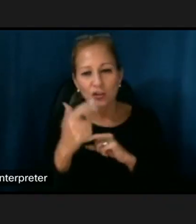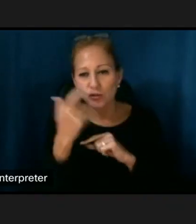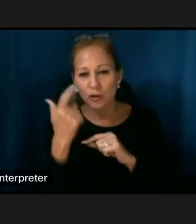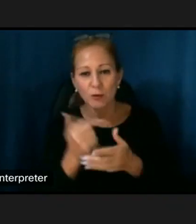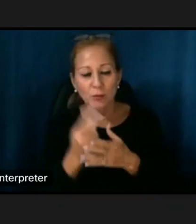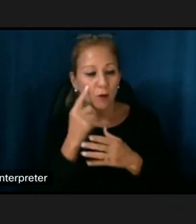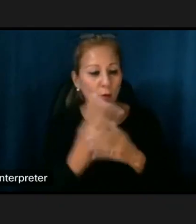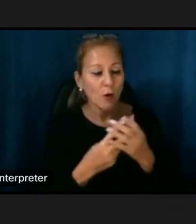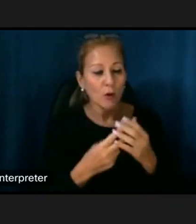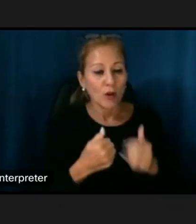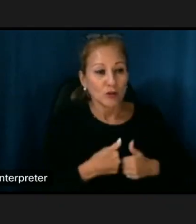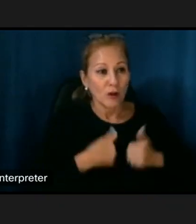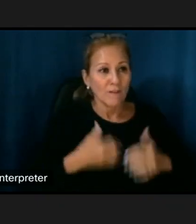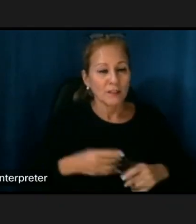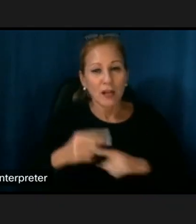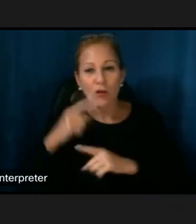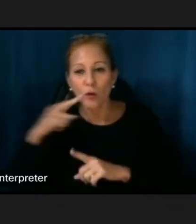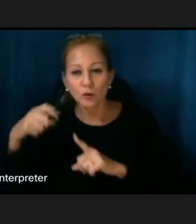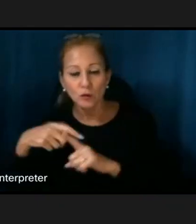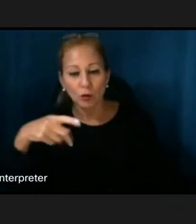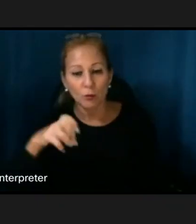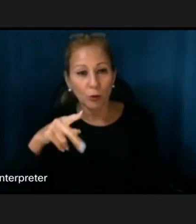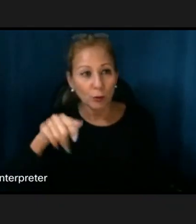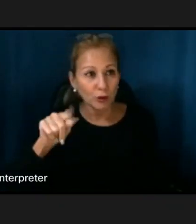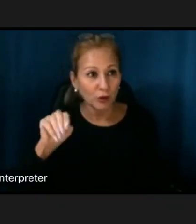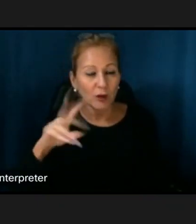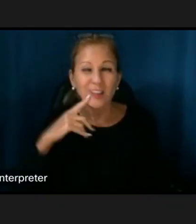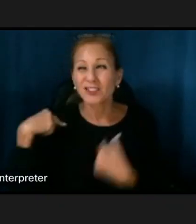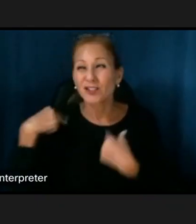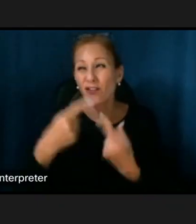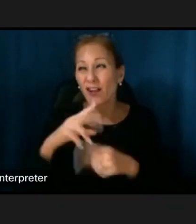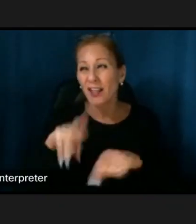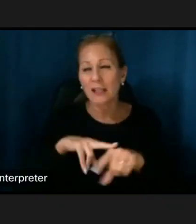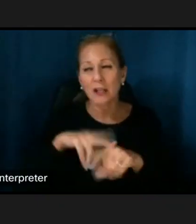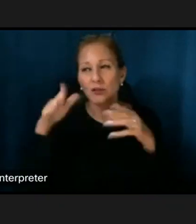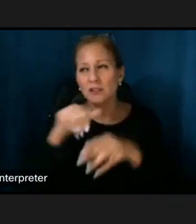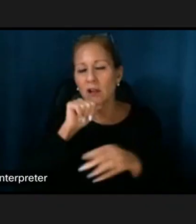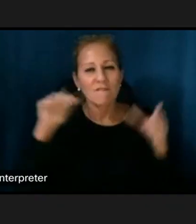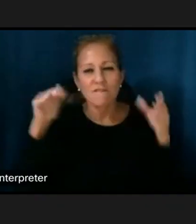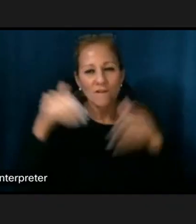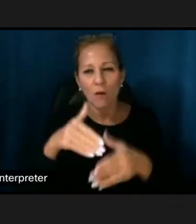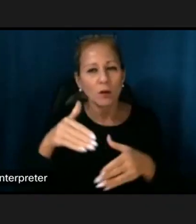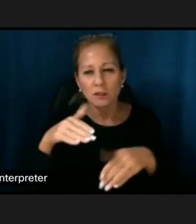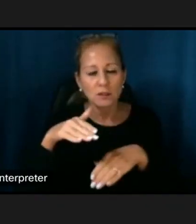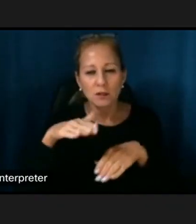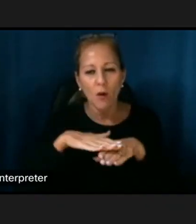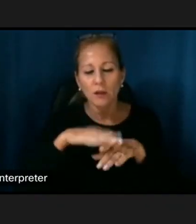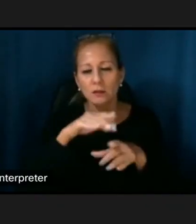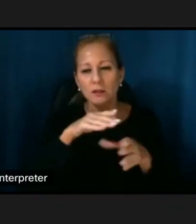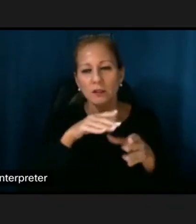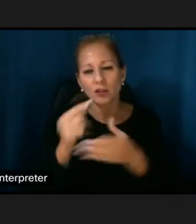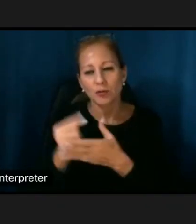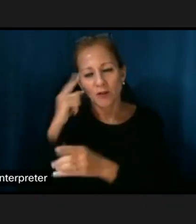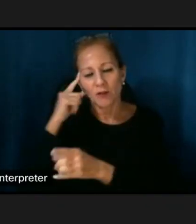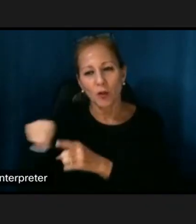survivors and perpetrator. So far, the National Center has not focused on treatment